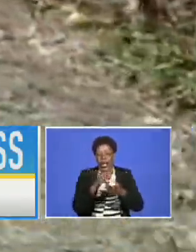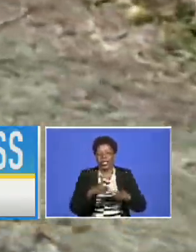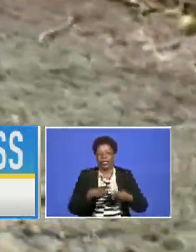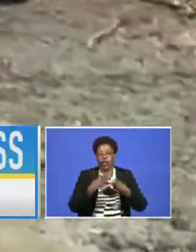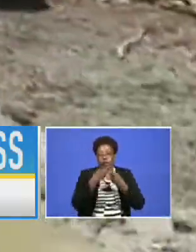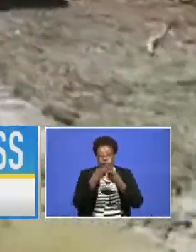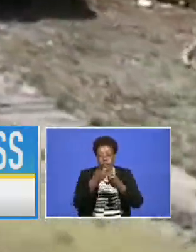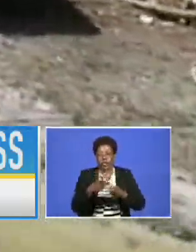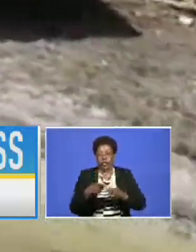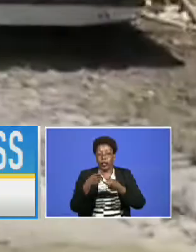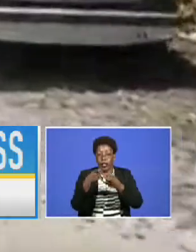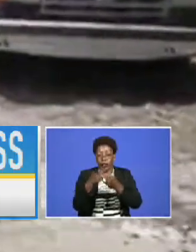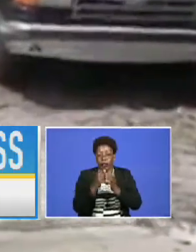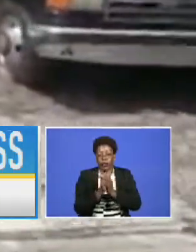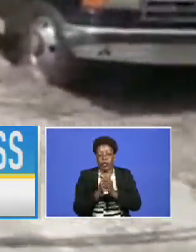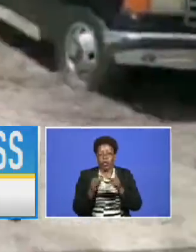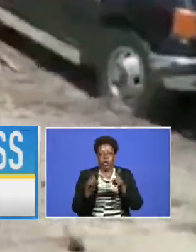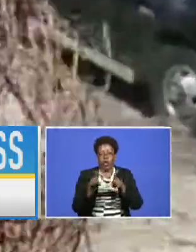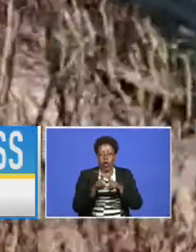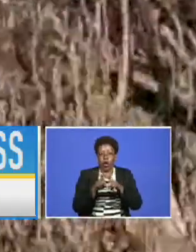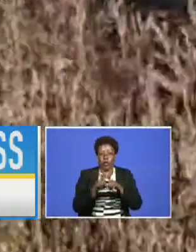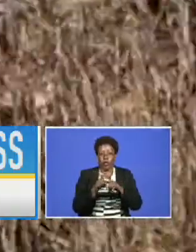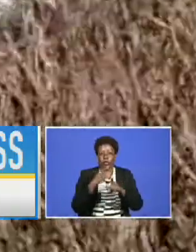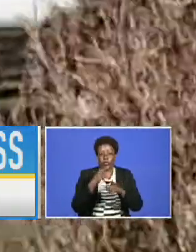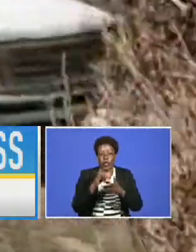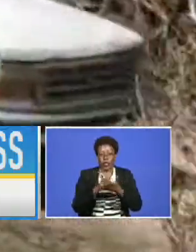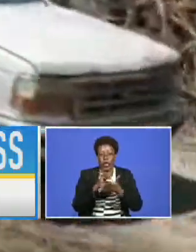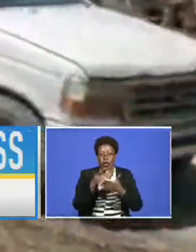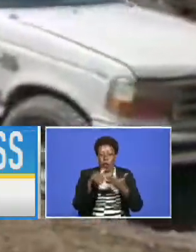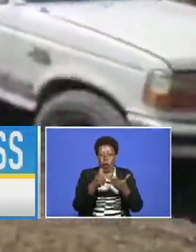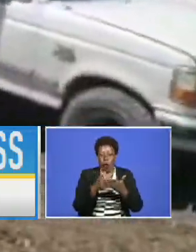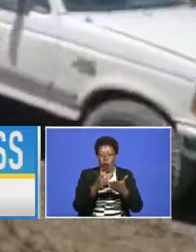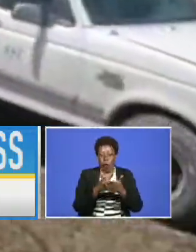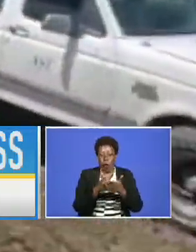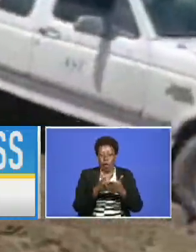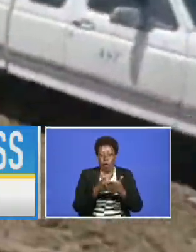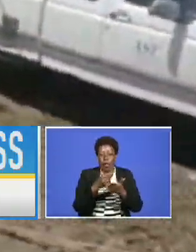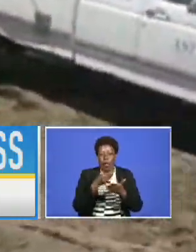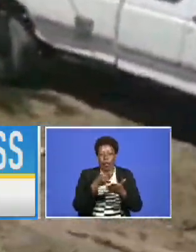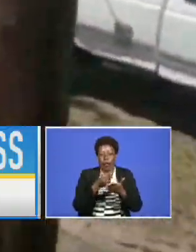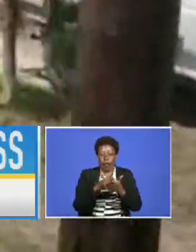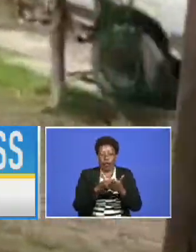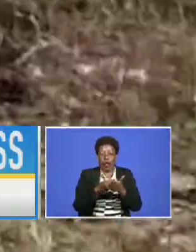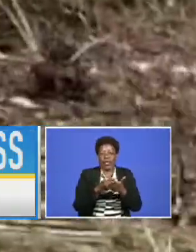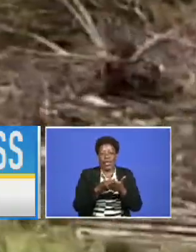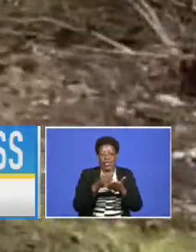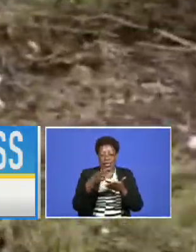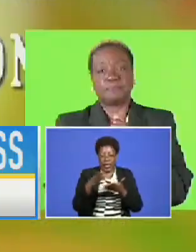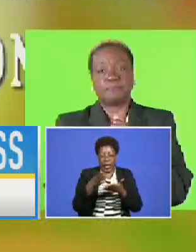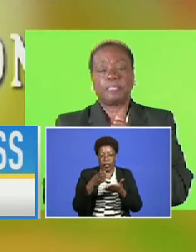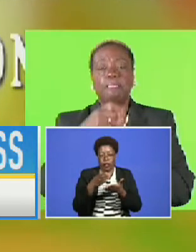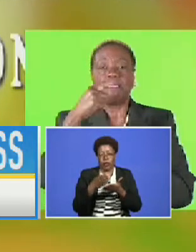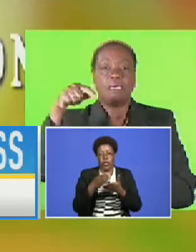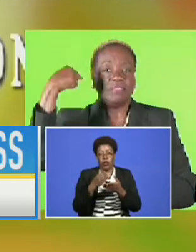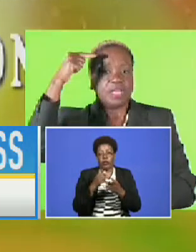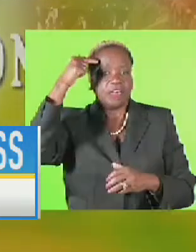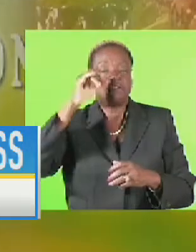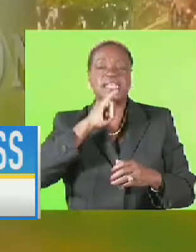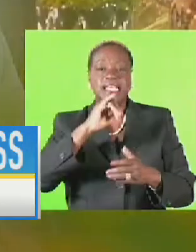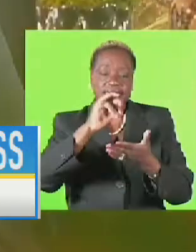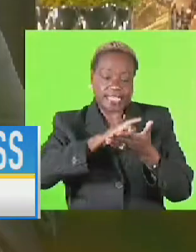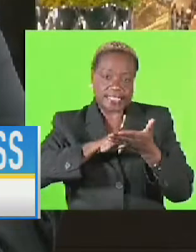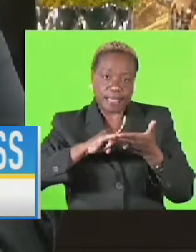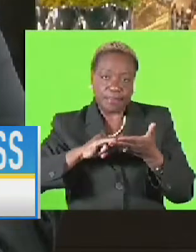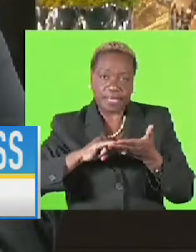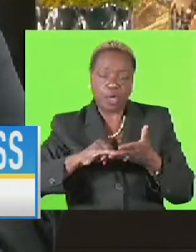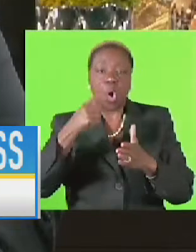were pledged. He also emphasized that all pledges were not cash, and government will examine each pledge carefully. The government is